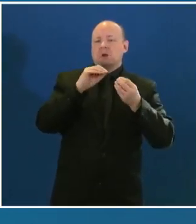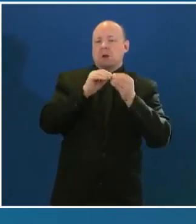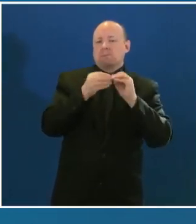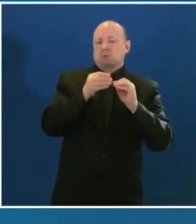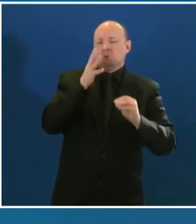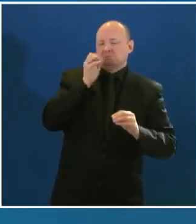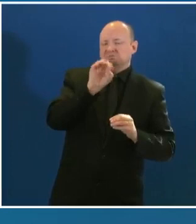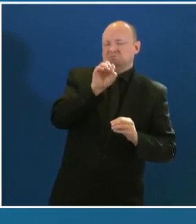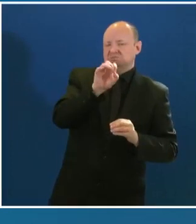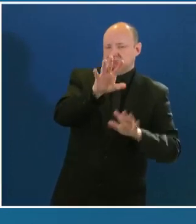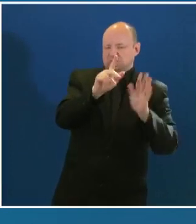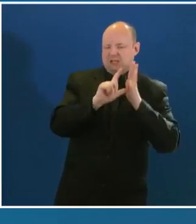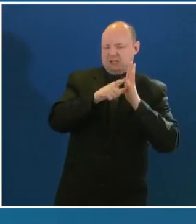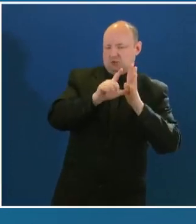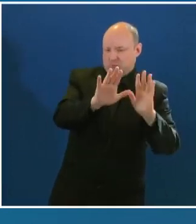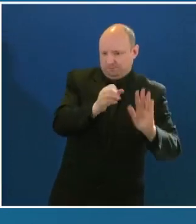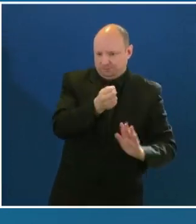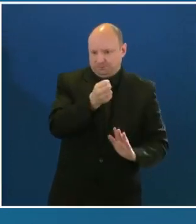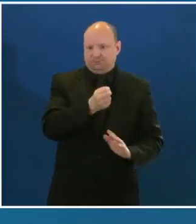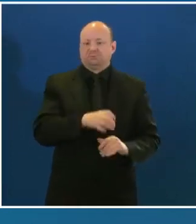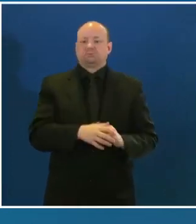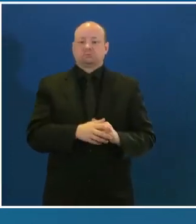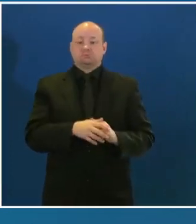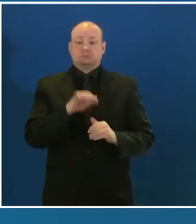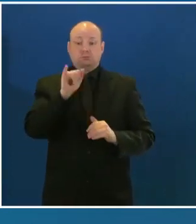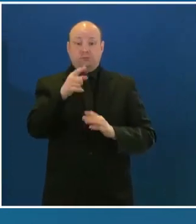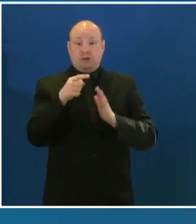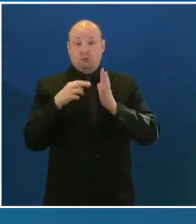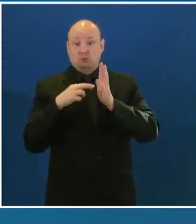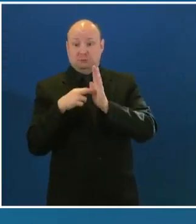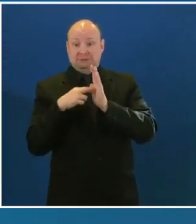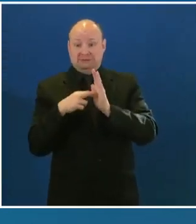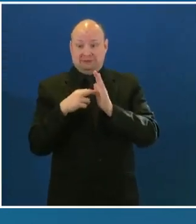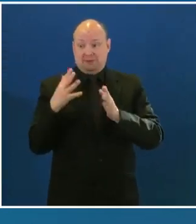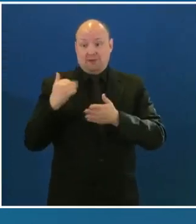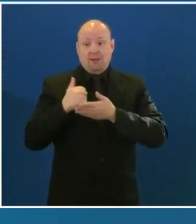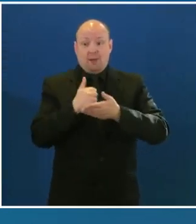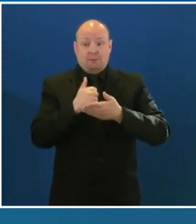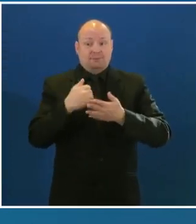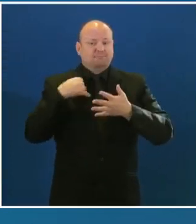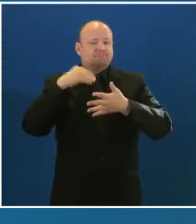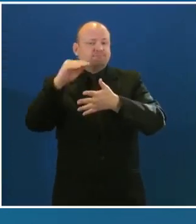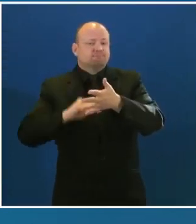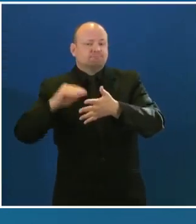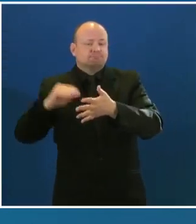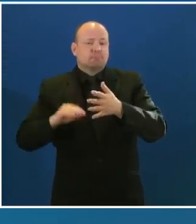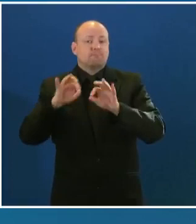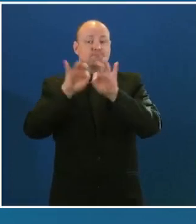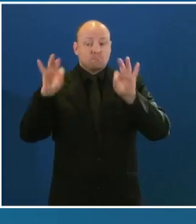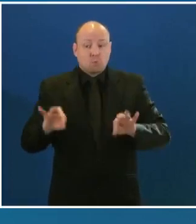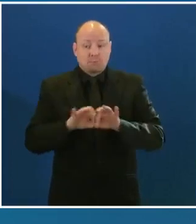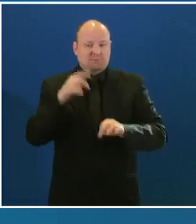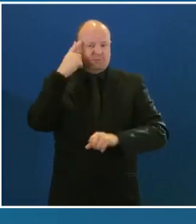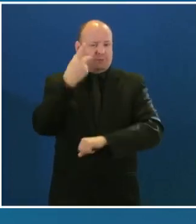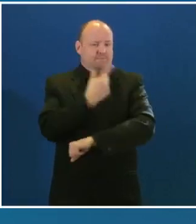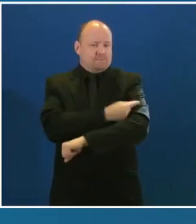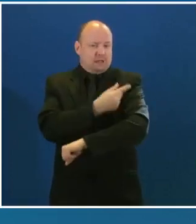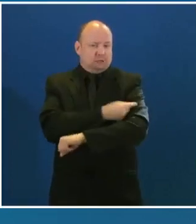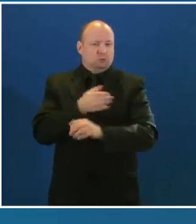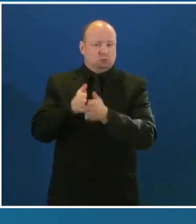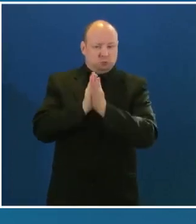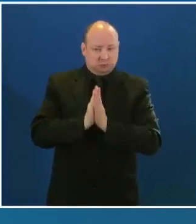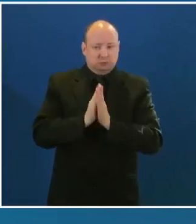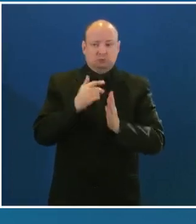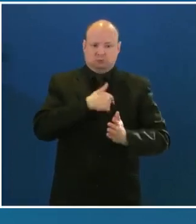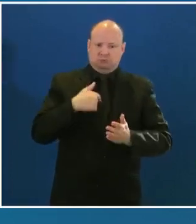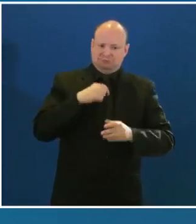Representatives can also help people fill out the COVID vaccine request form on the Clark County Public Health website.